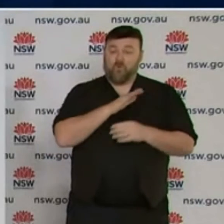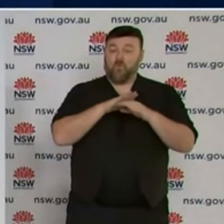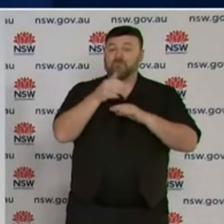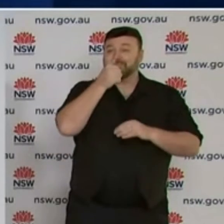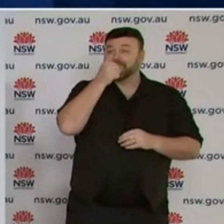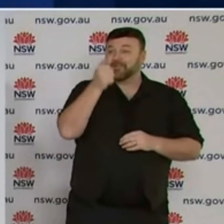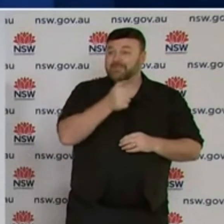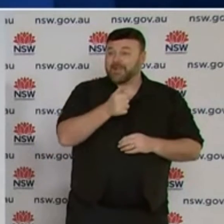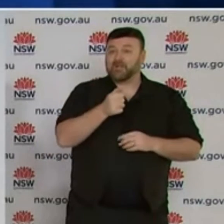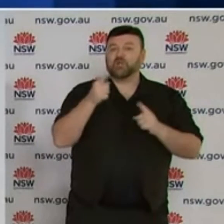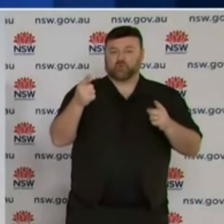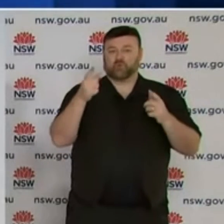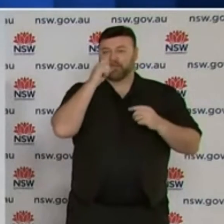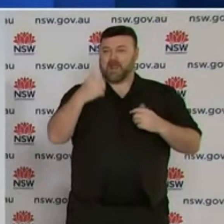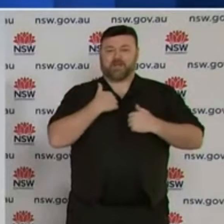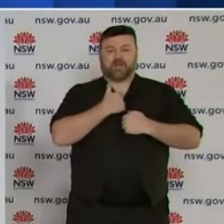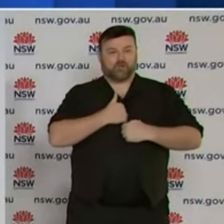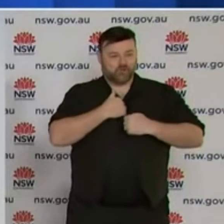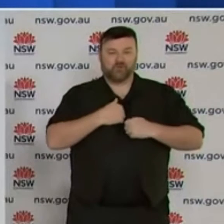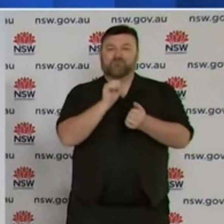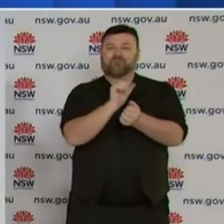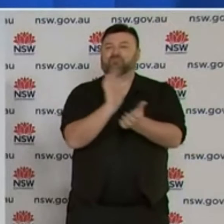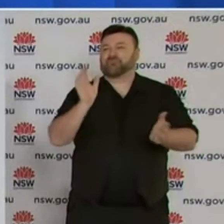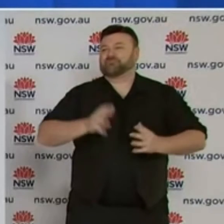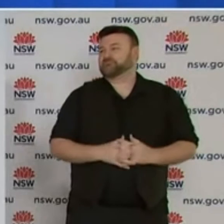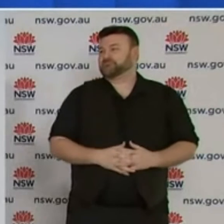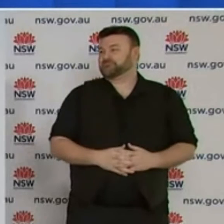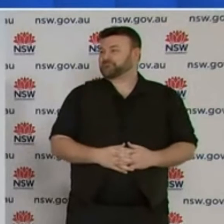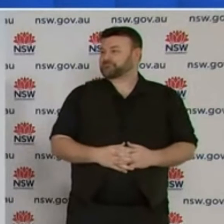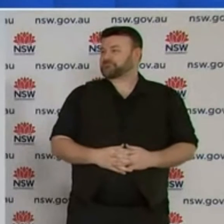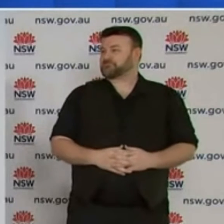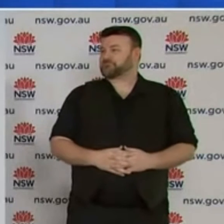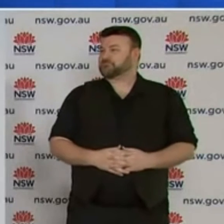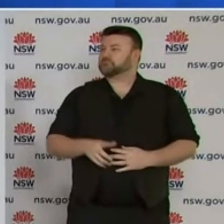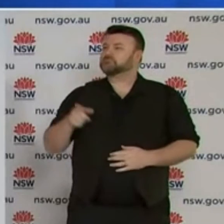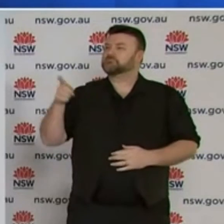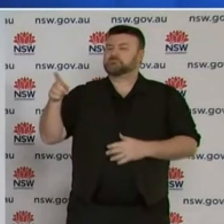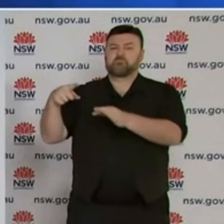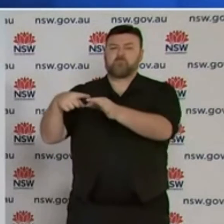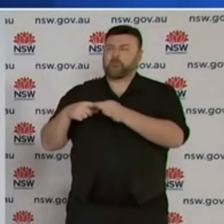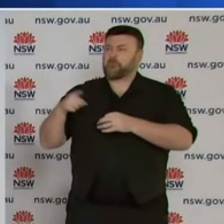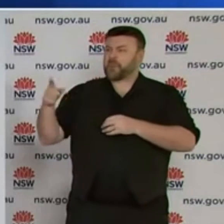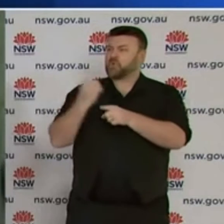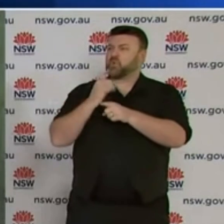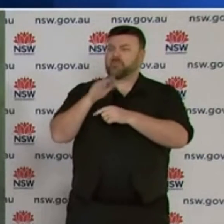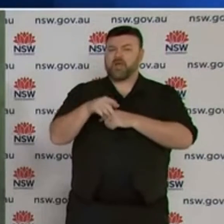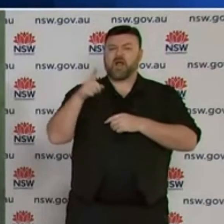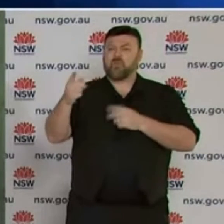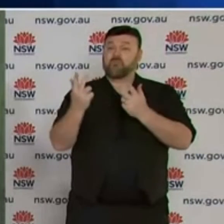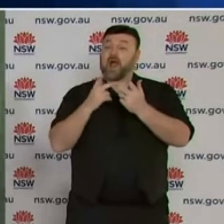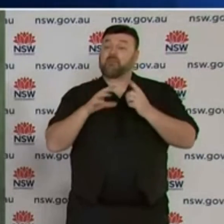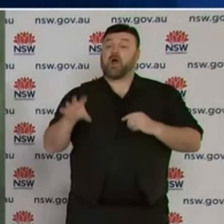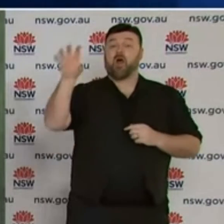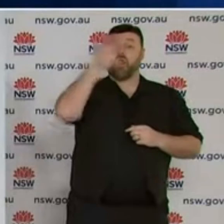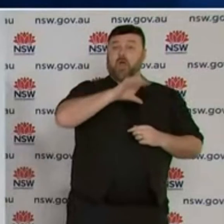the benefits of what's on that roadmap. The other premiers at this stage about interstate borders opening up as we get closer